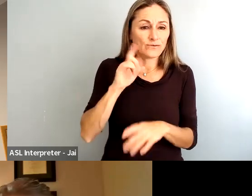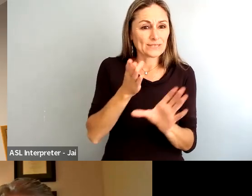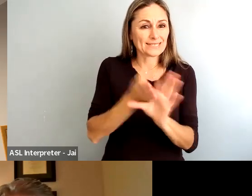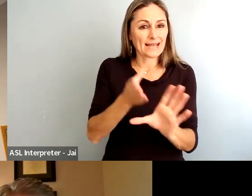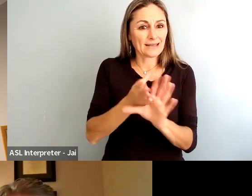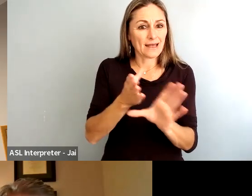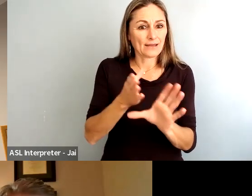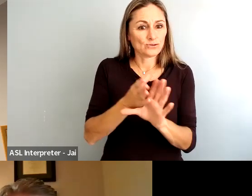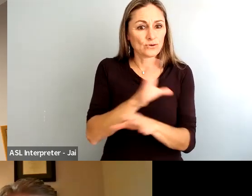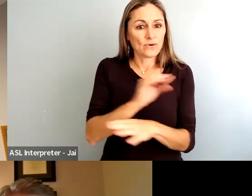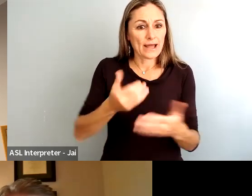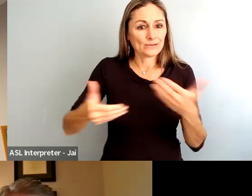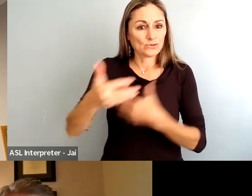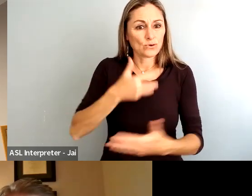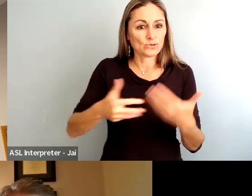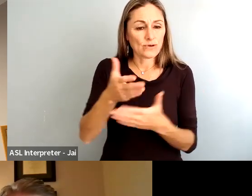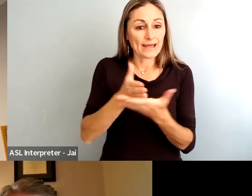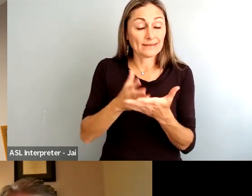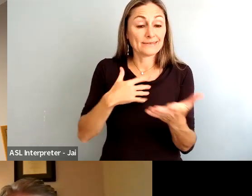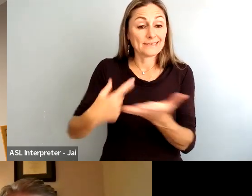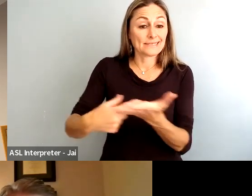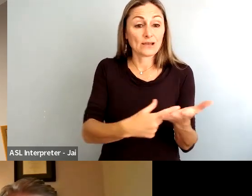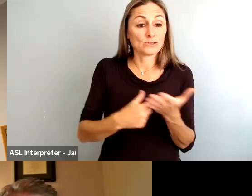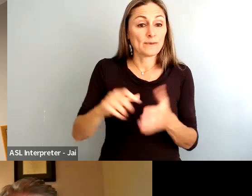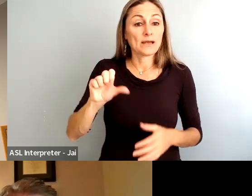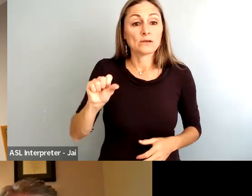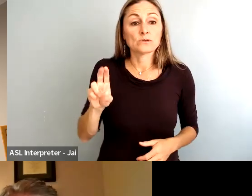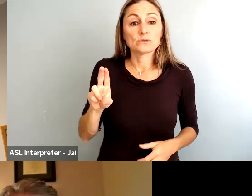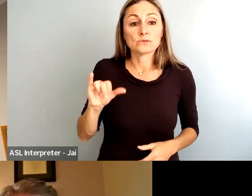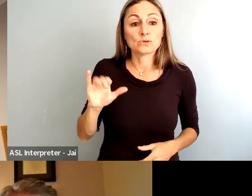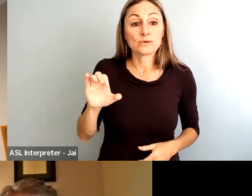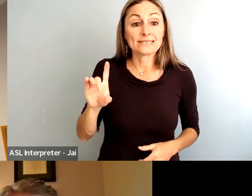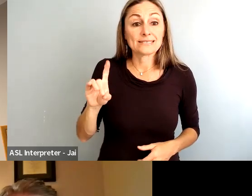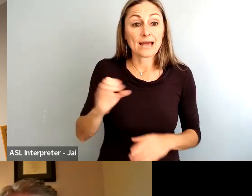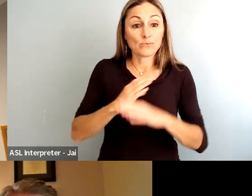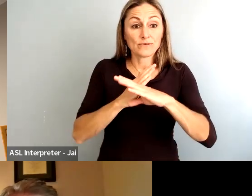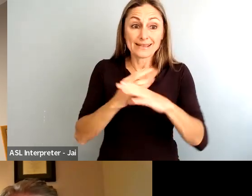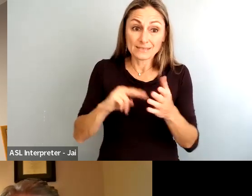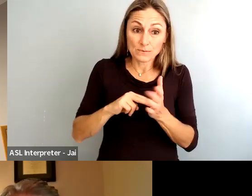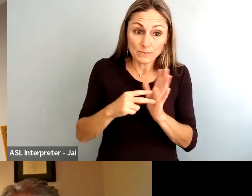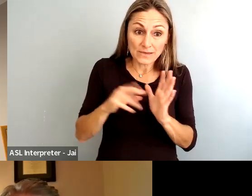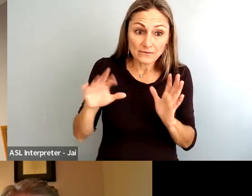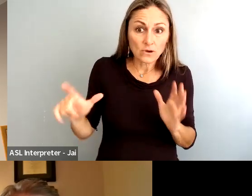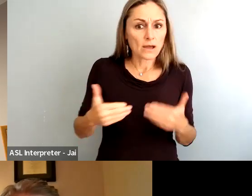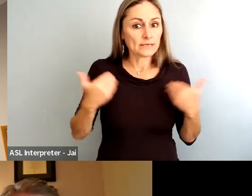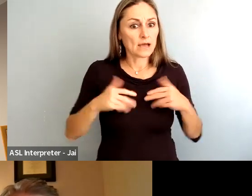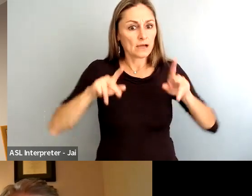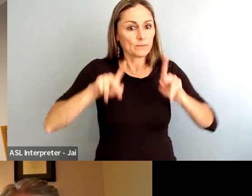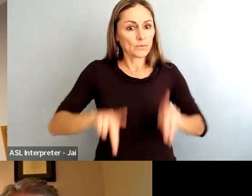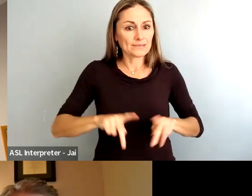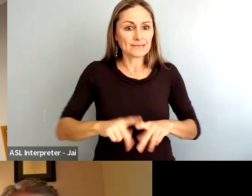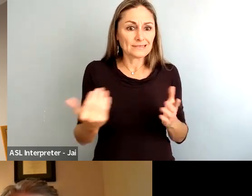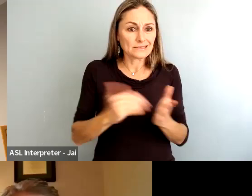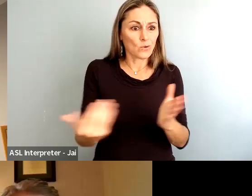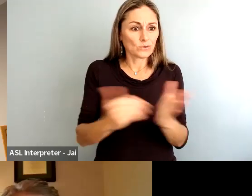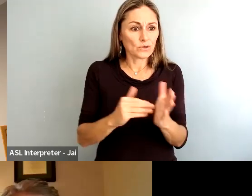social aspects. Discussions about suicide prevention is meaningful. When a young person is repeatedly told within a short time